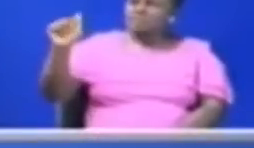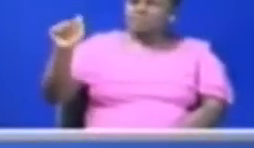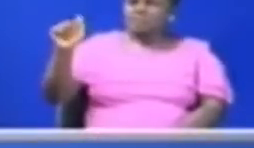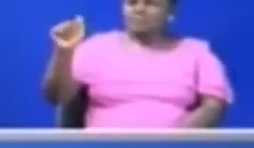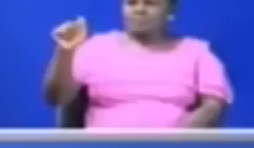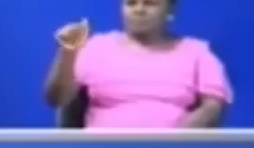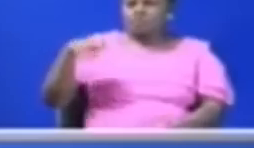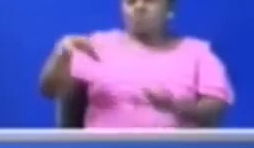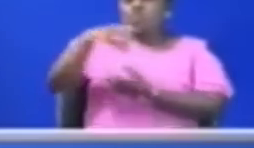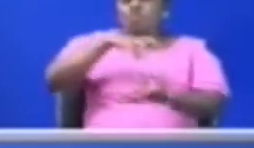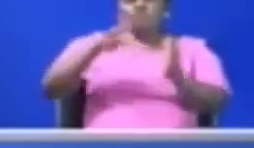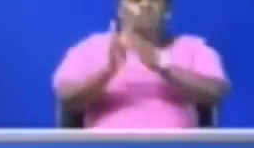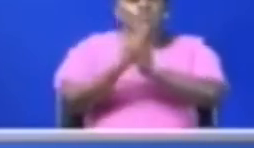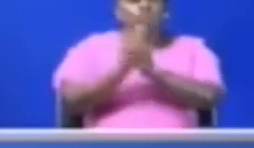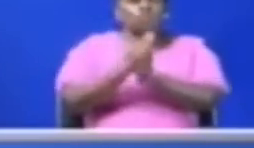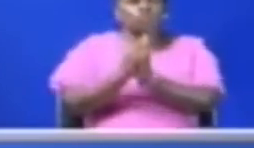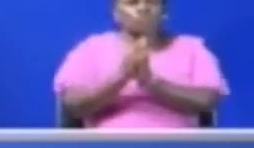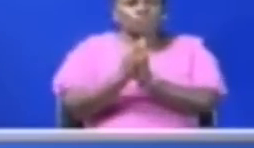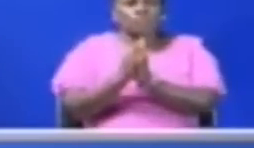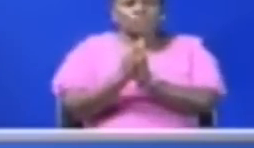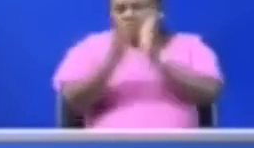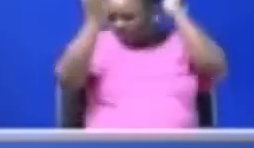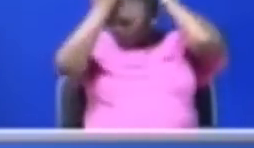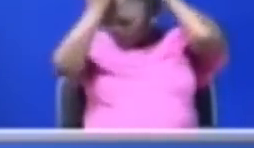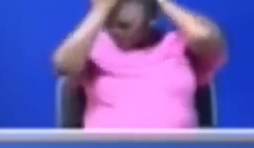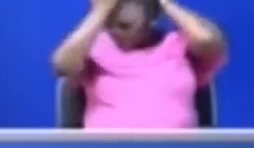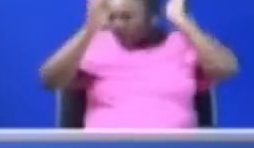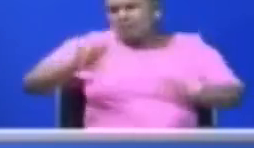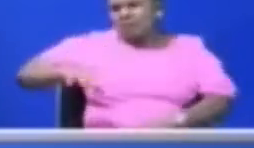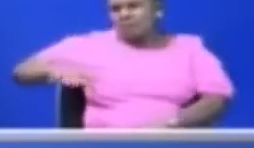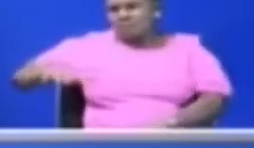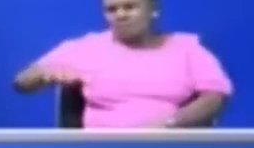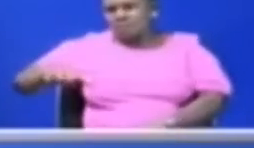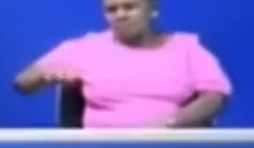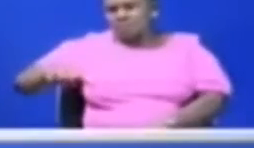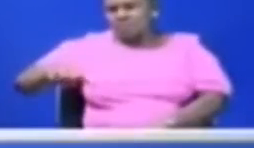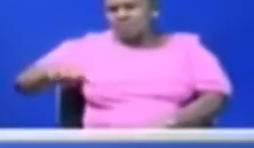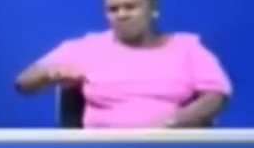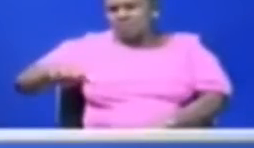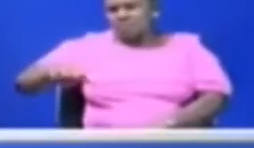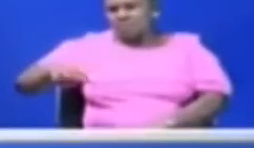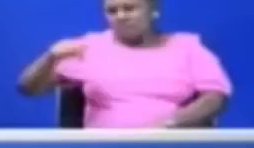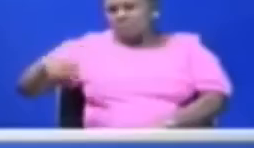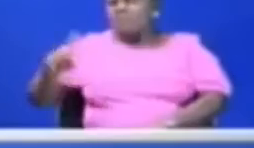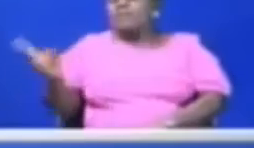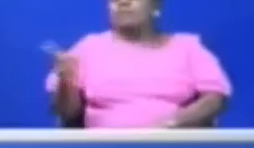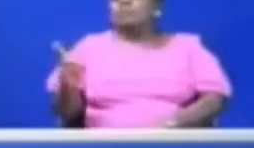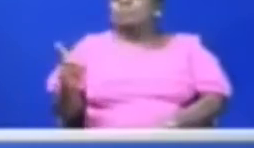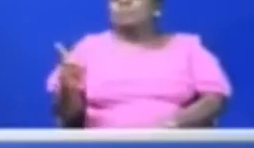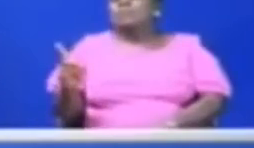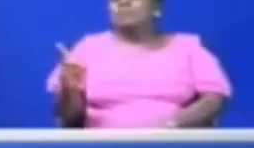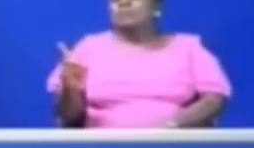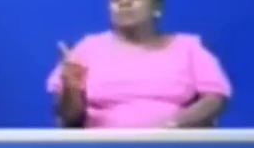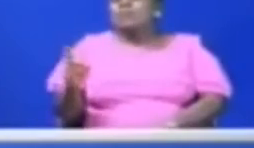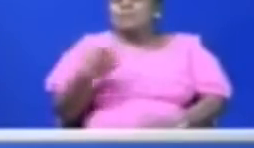The puzzling tale of Melon Lutenyo, resident Likuyani, Kakamega County, and Sharon Mathias, resident Kangemi, Nairobi County,